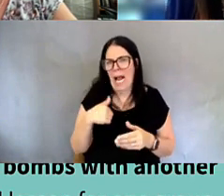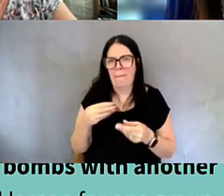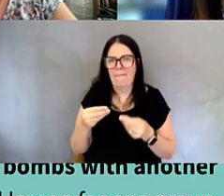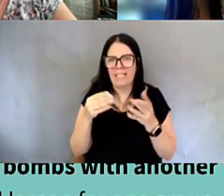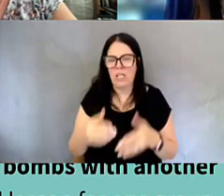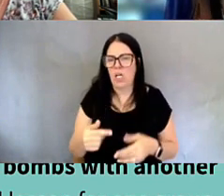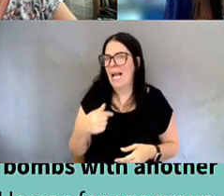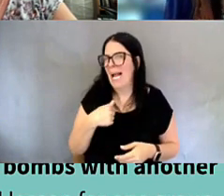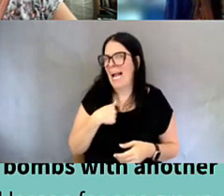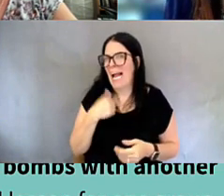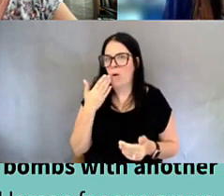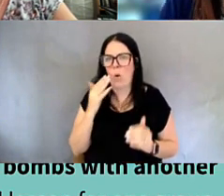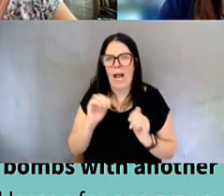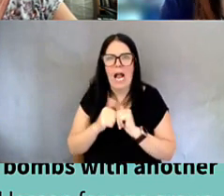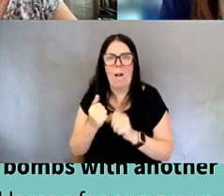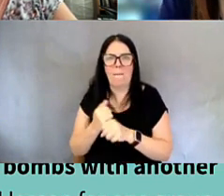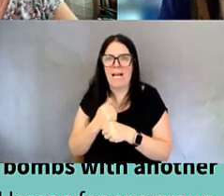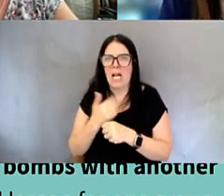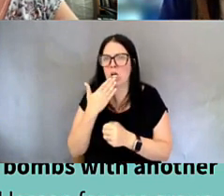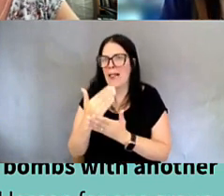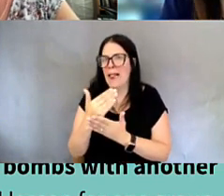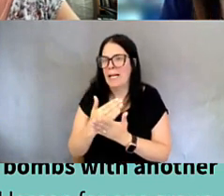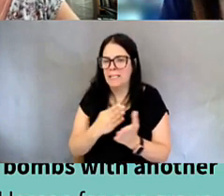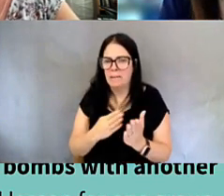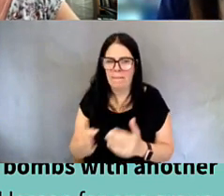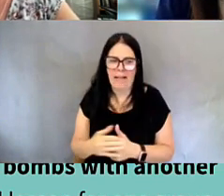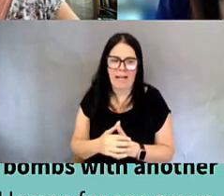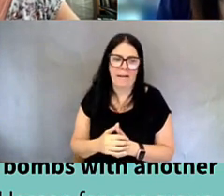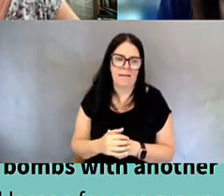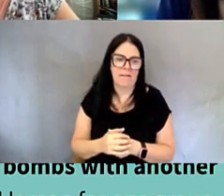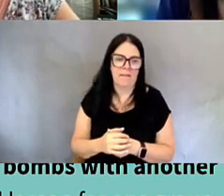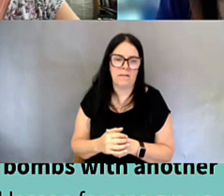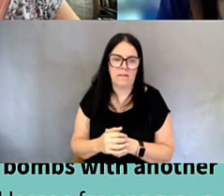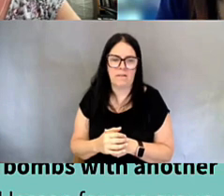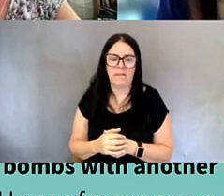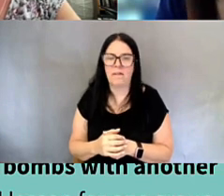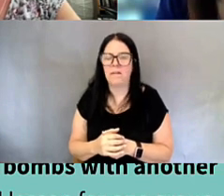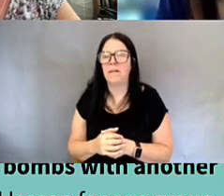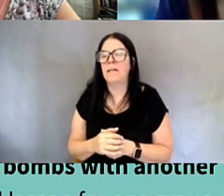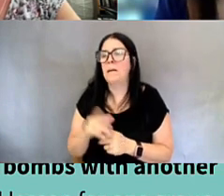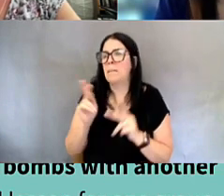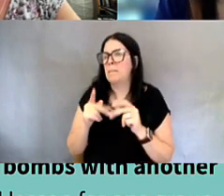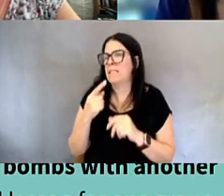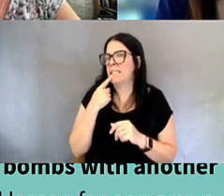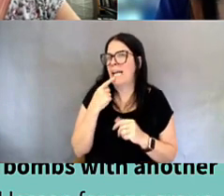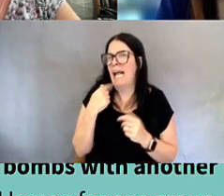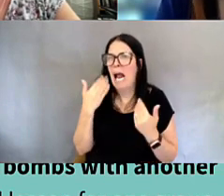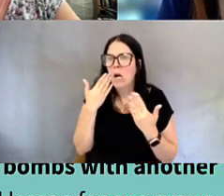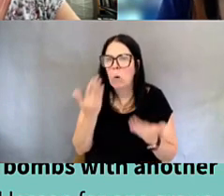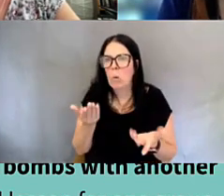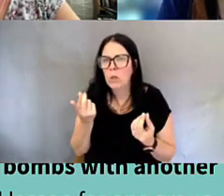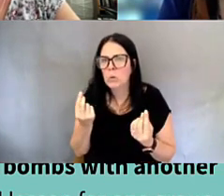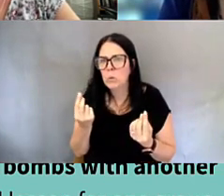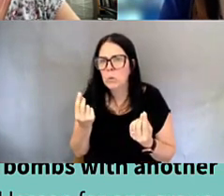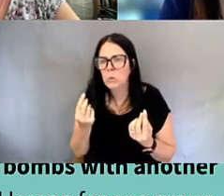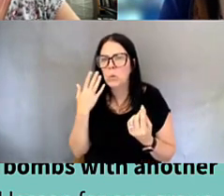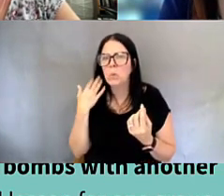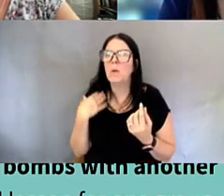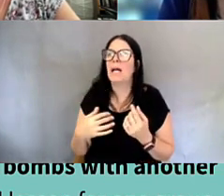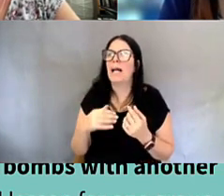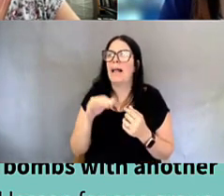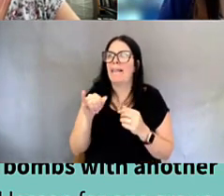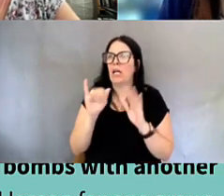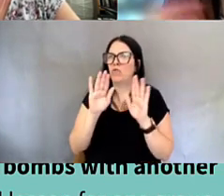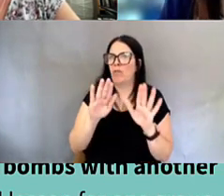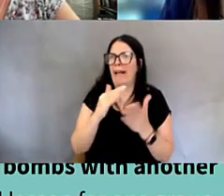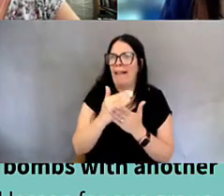how to create a good lesson plan. Then there were people who said, you know, I don't know what to do. Sometimes a great lesson with one